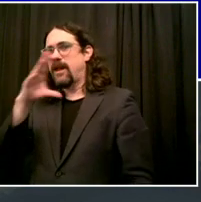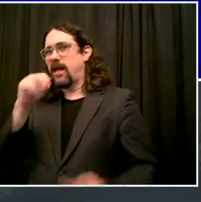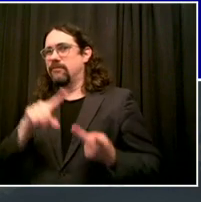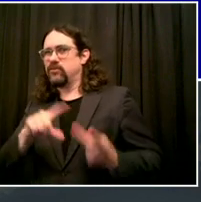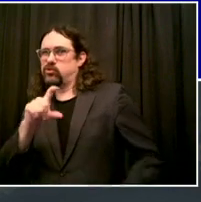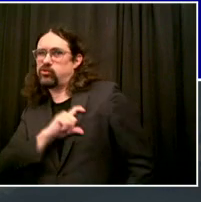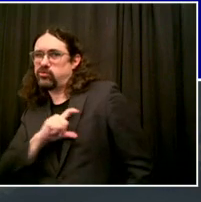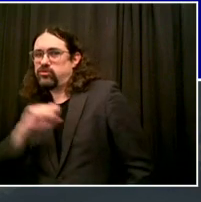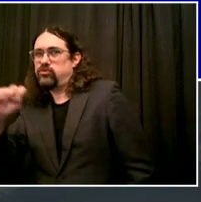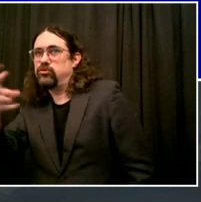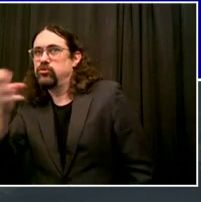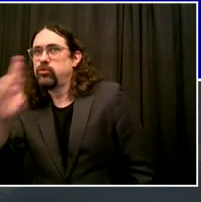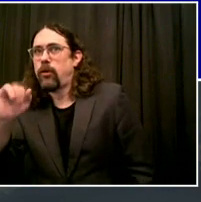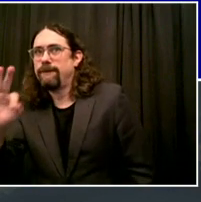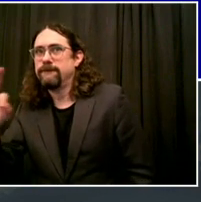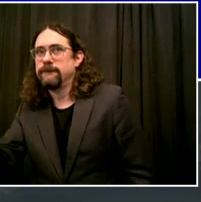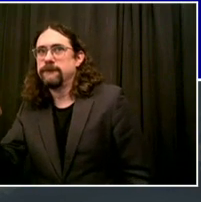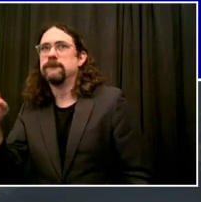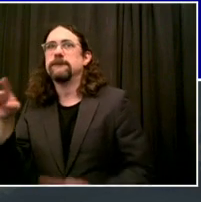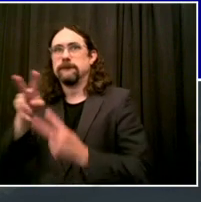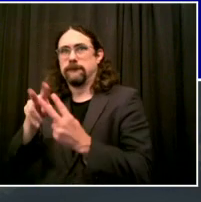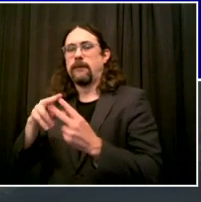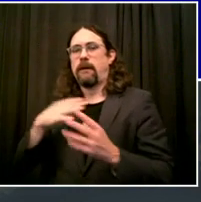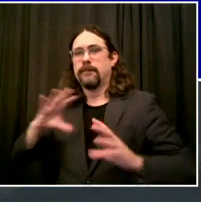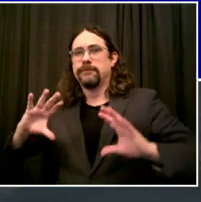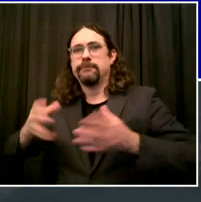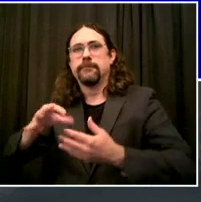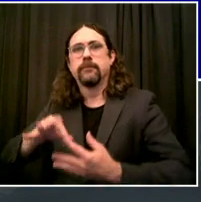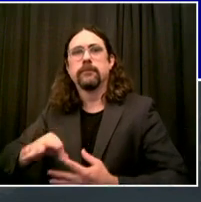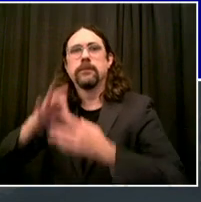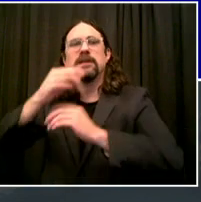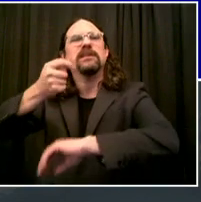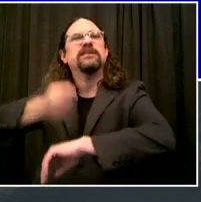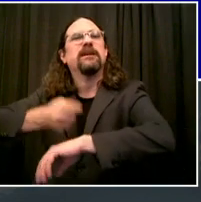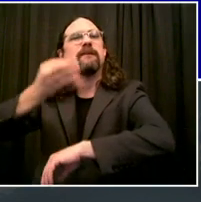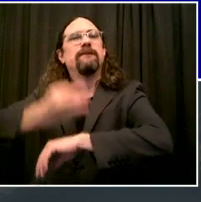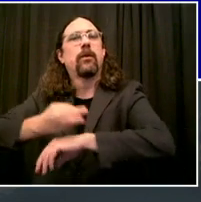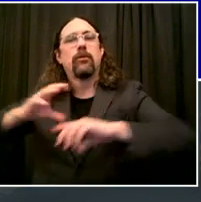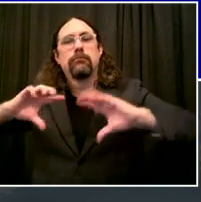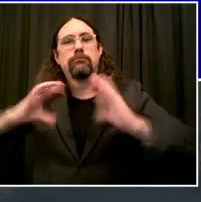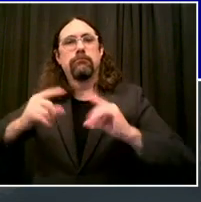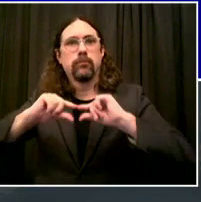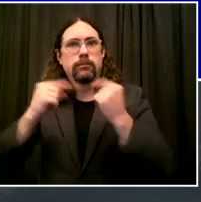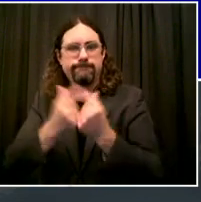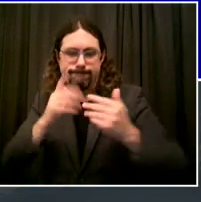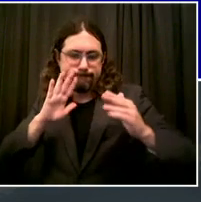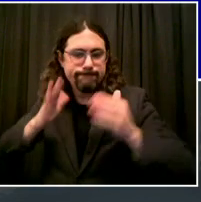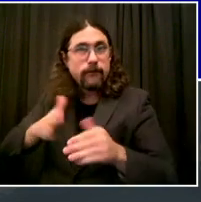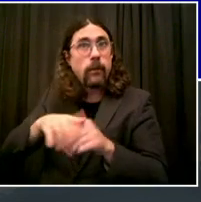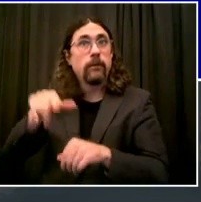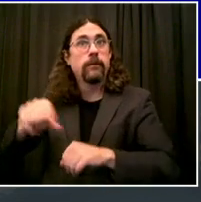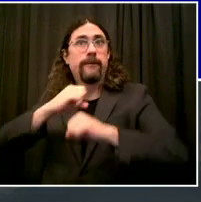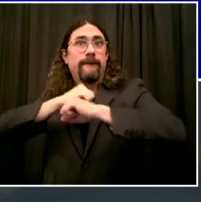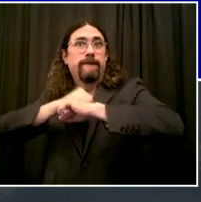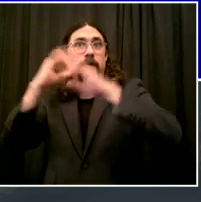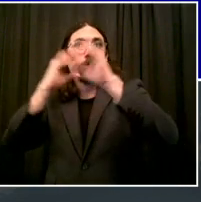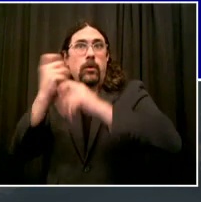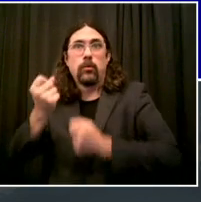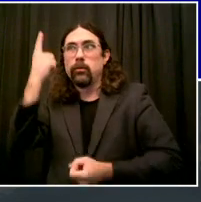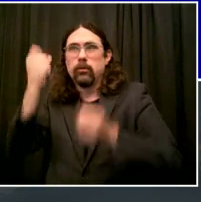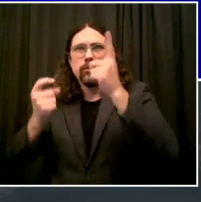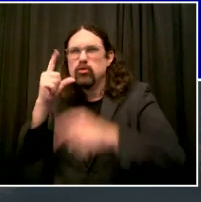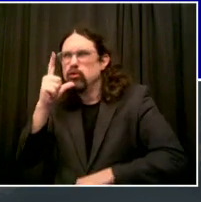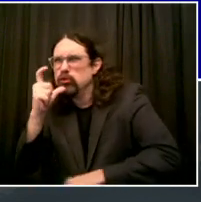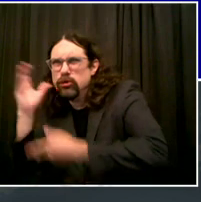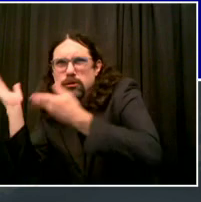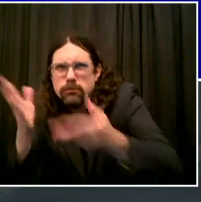will have over 40 officers from each of those 3 organizations, including 12